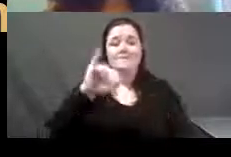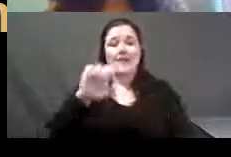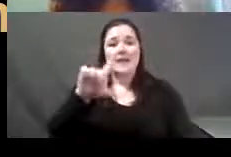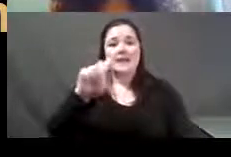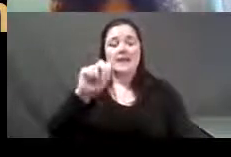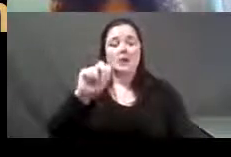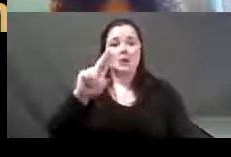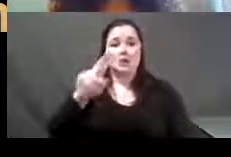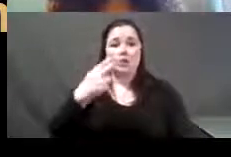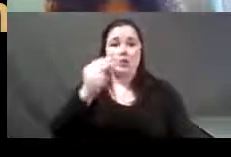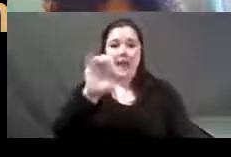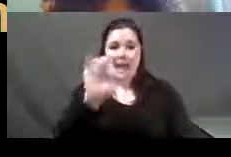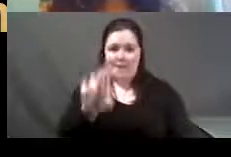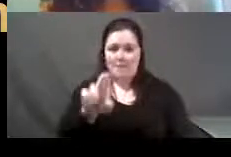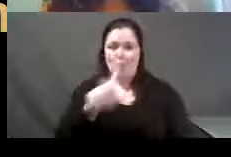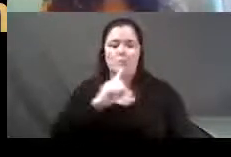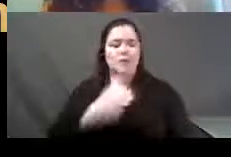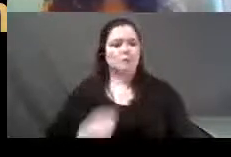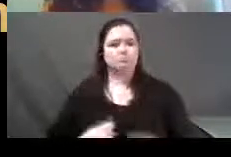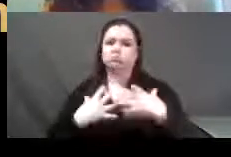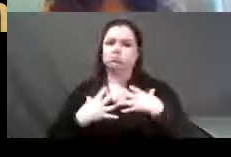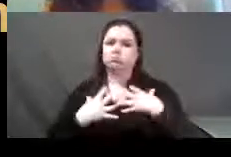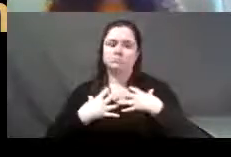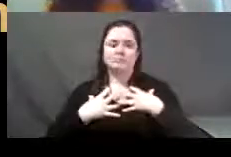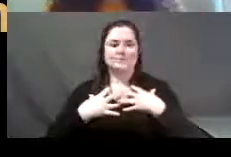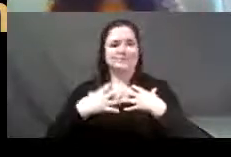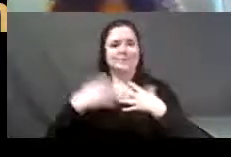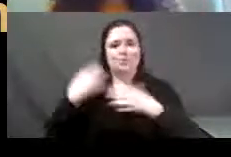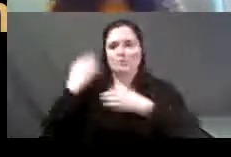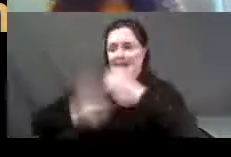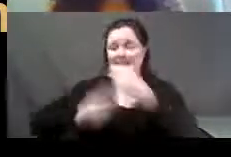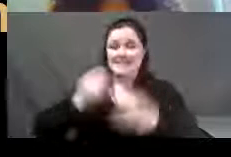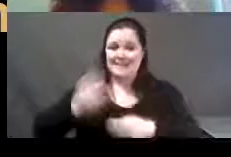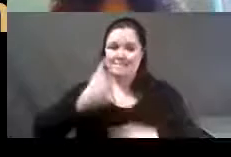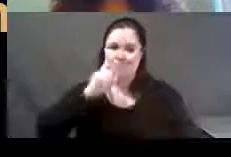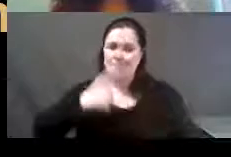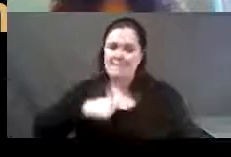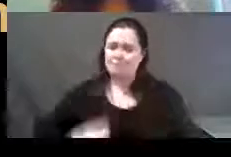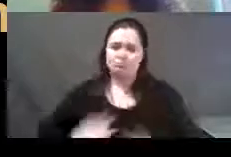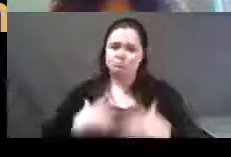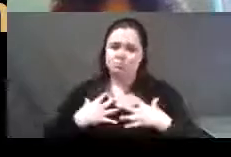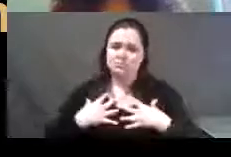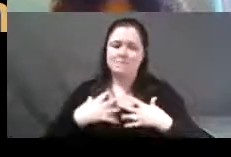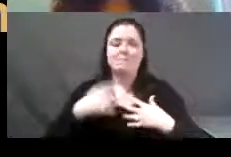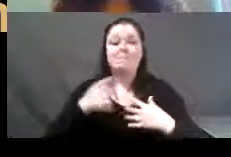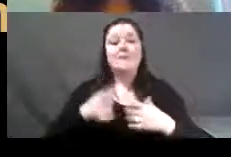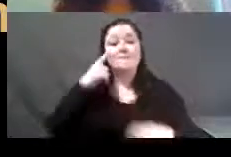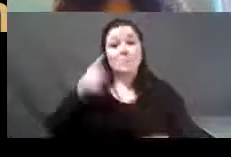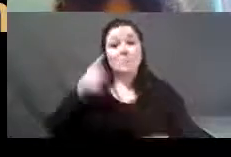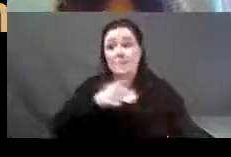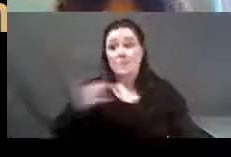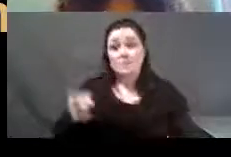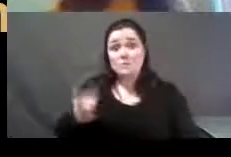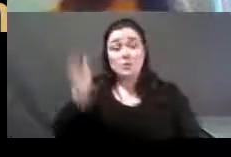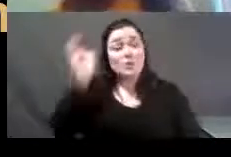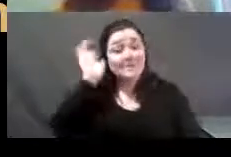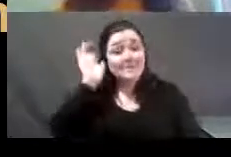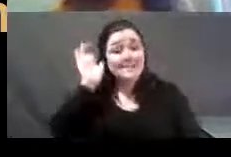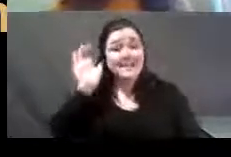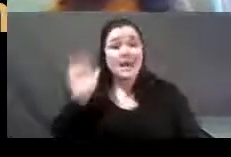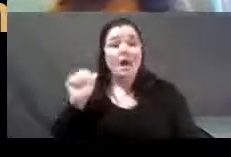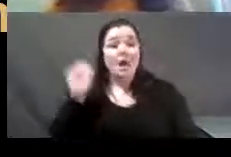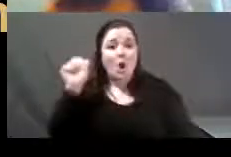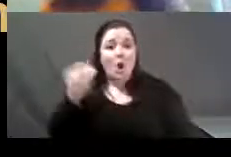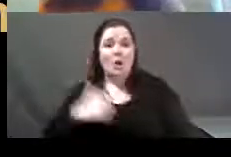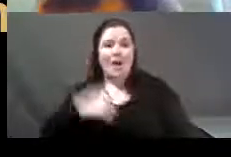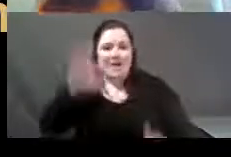big inspiration. Her legacy is a big inspiration for me. For those who are listening on audio, I have an image of